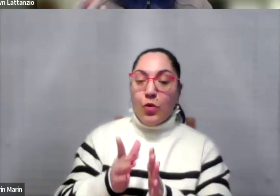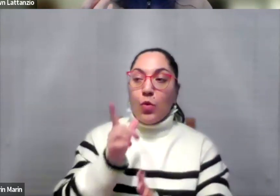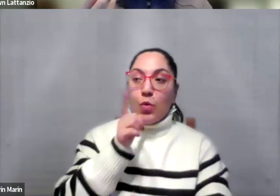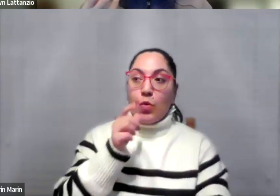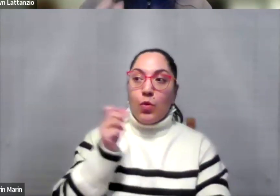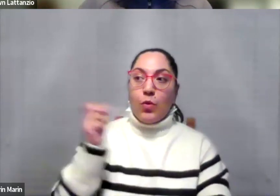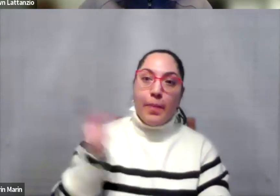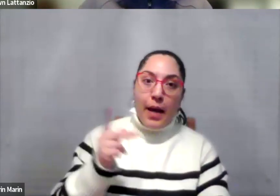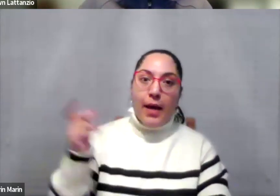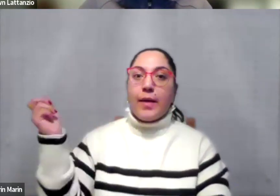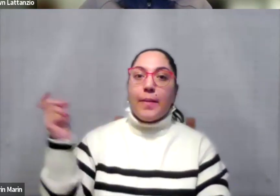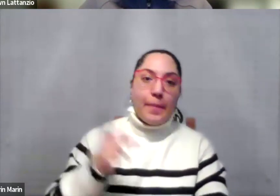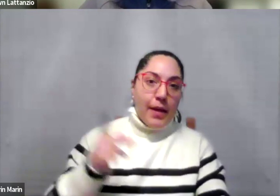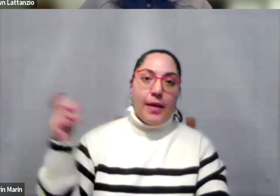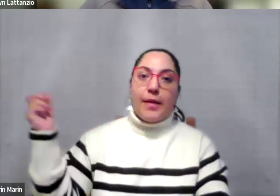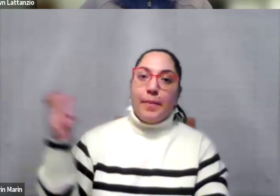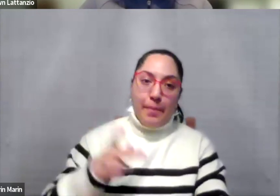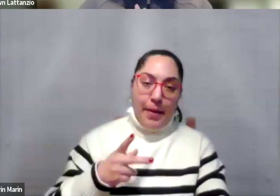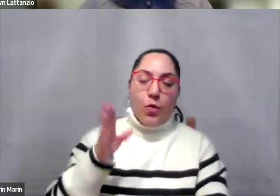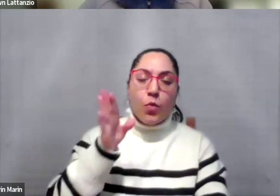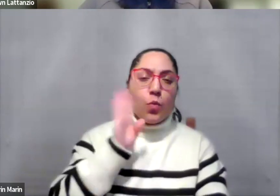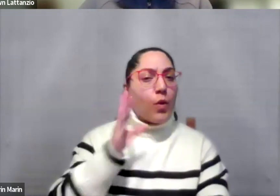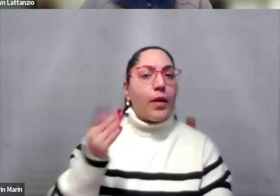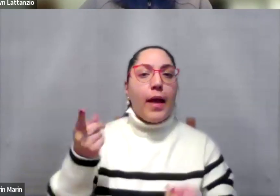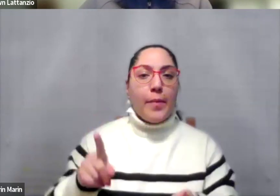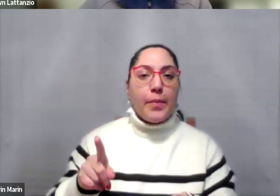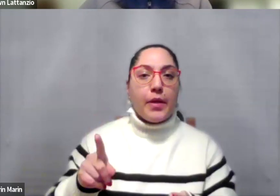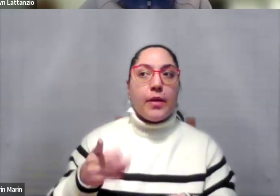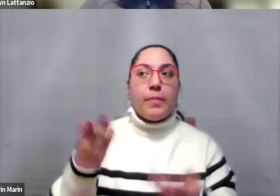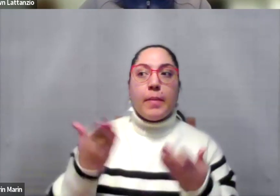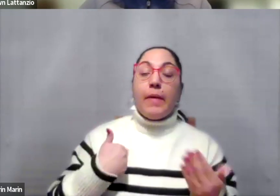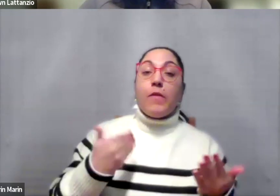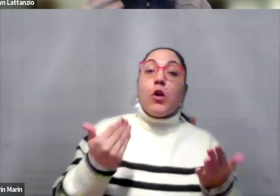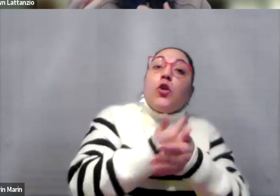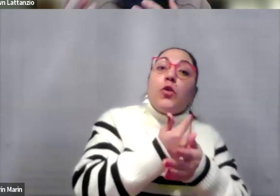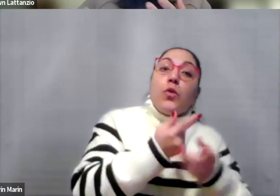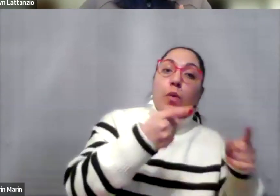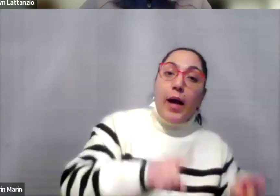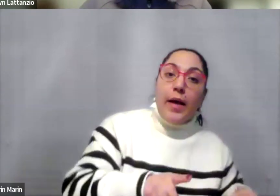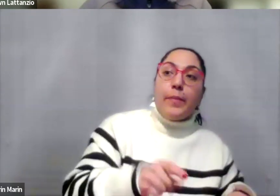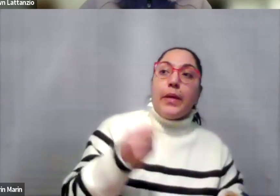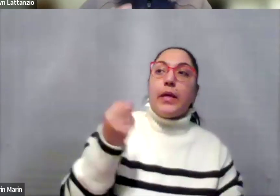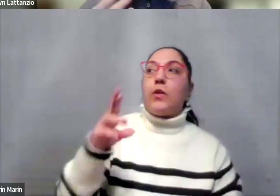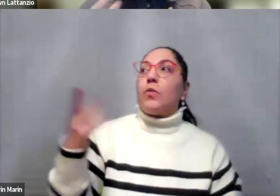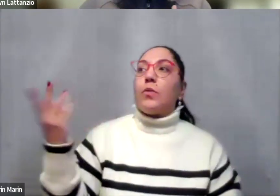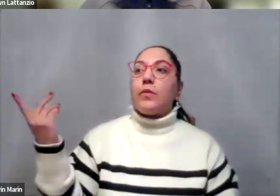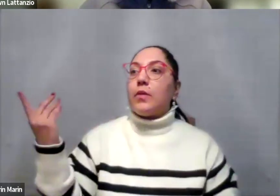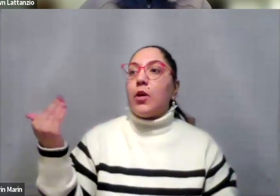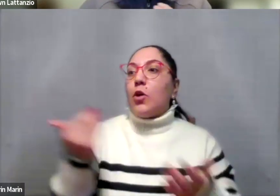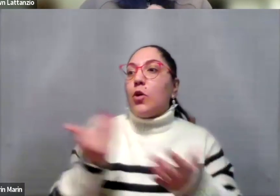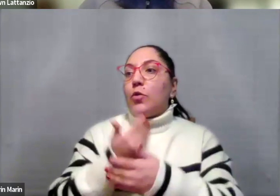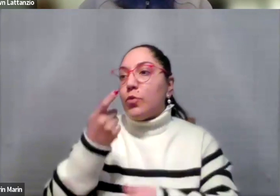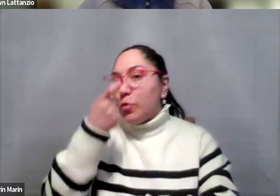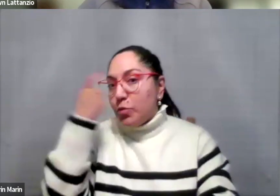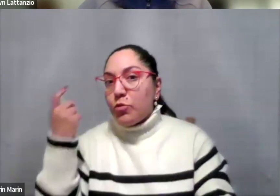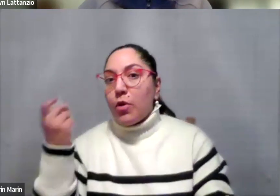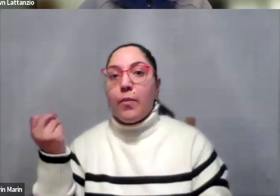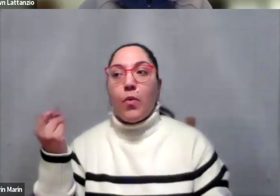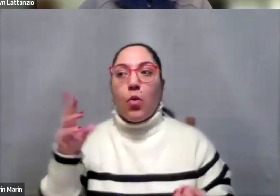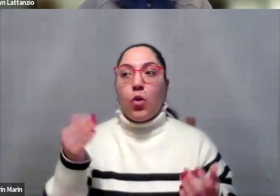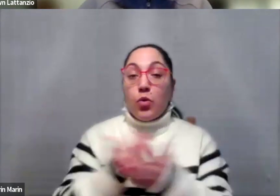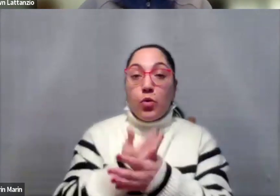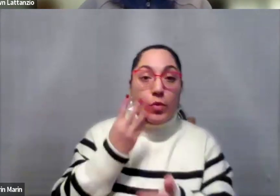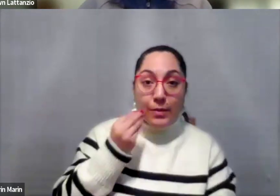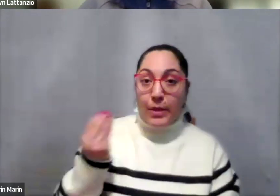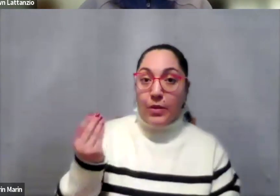come back. You are going to have people who return, who may have a new crisis, who may have had something else happen, a new trauma, a new